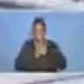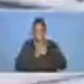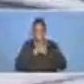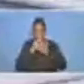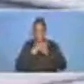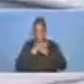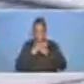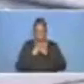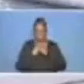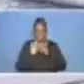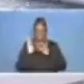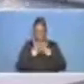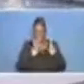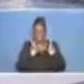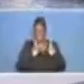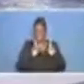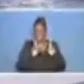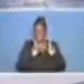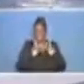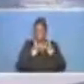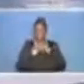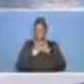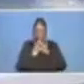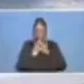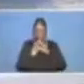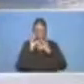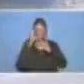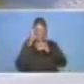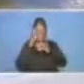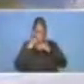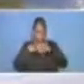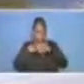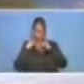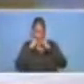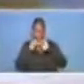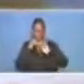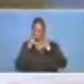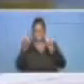planning to welcome their next group of travel writers. For the Bahamas Tonight, I'm Carla Palmer.